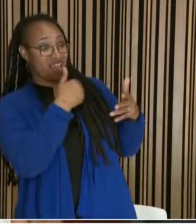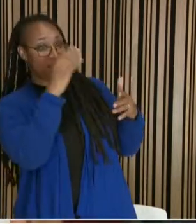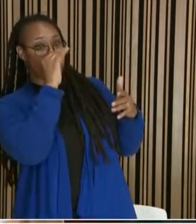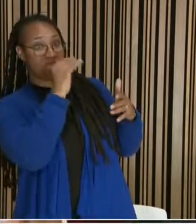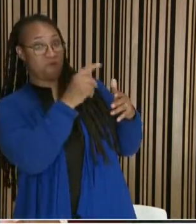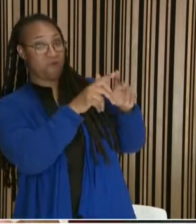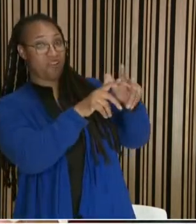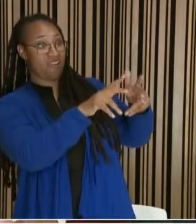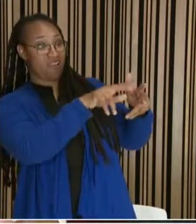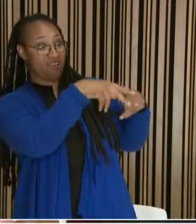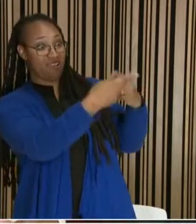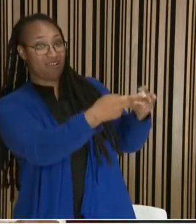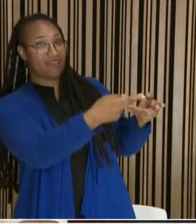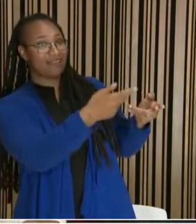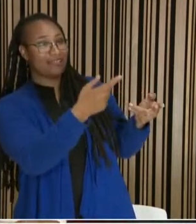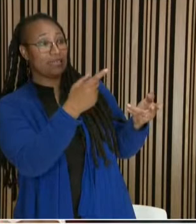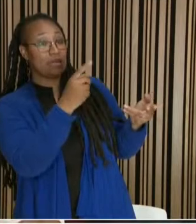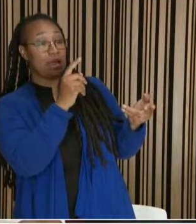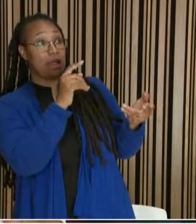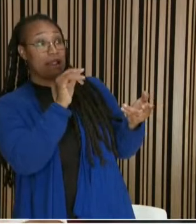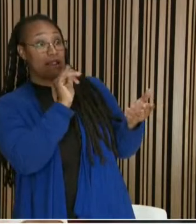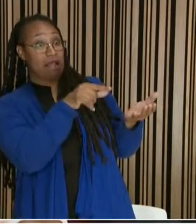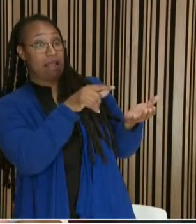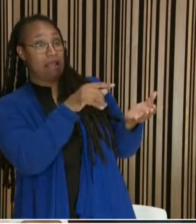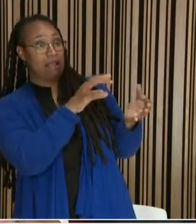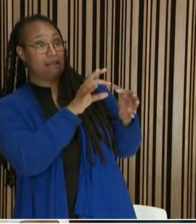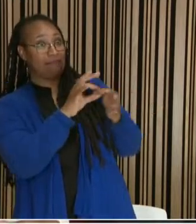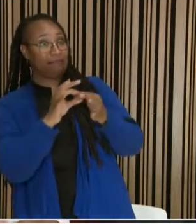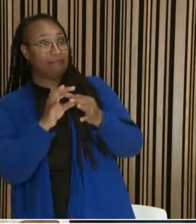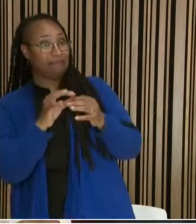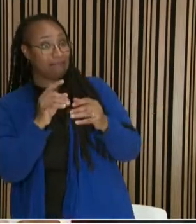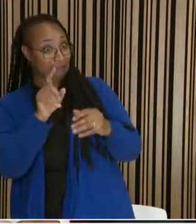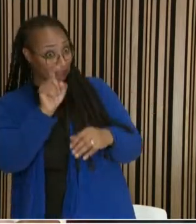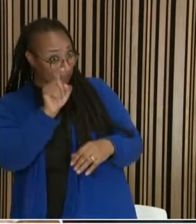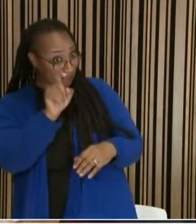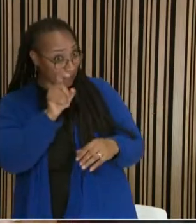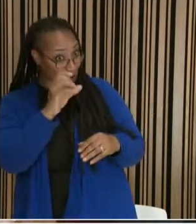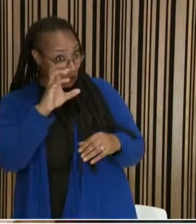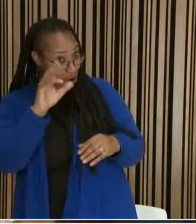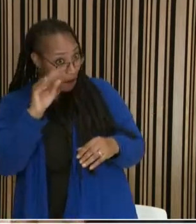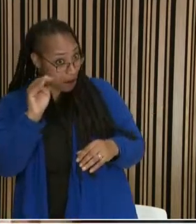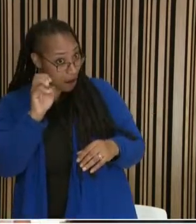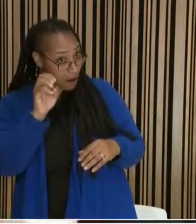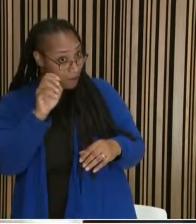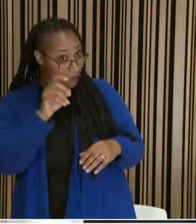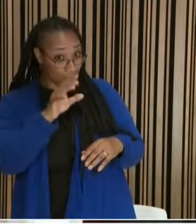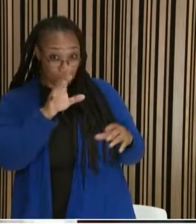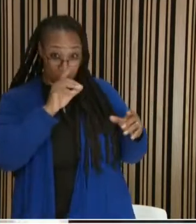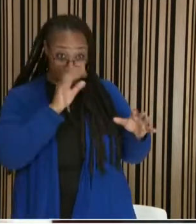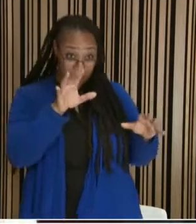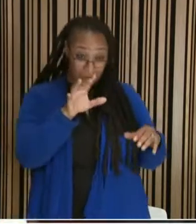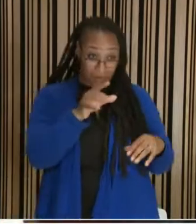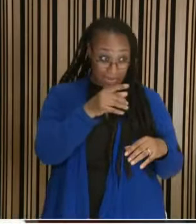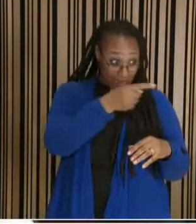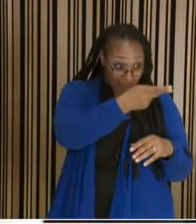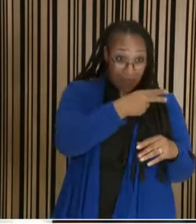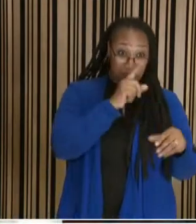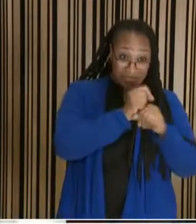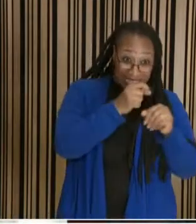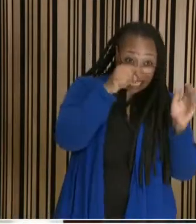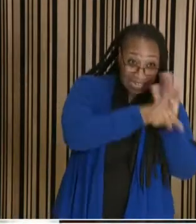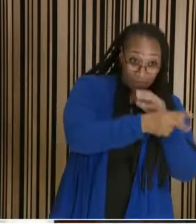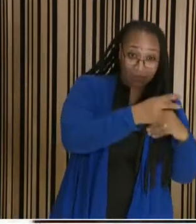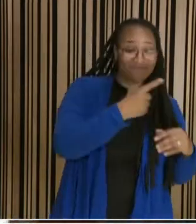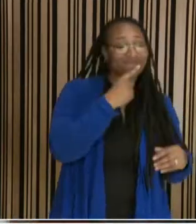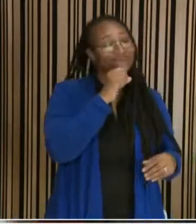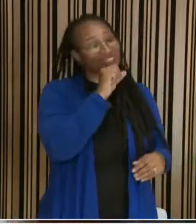two on the motor? Oh, we definitely believe that the two young men were targeted, and that's very unfortunate. I have a budget question for the chief. Hi. Hi.